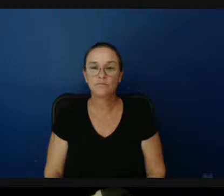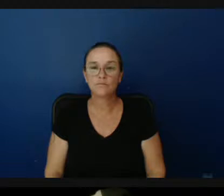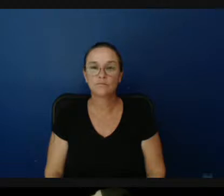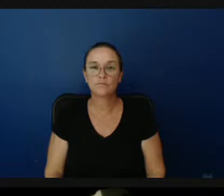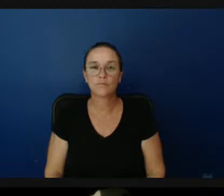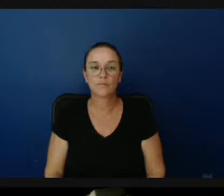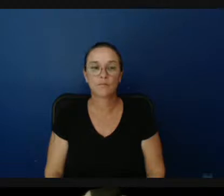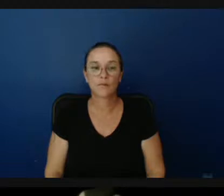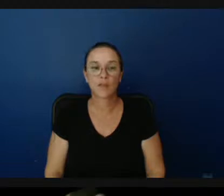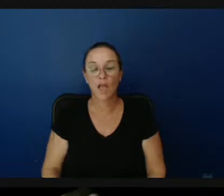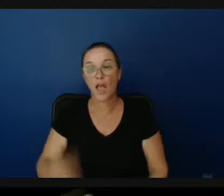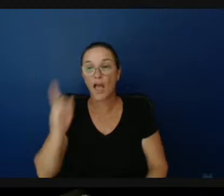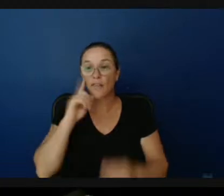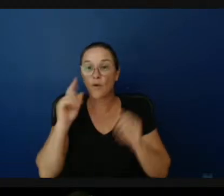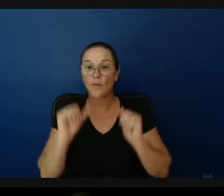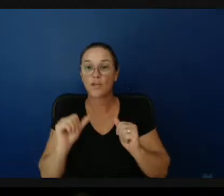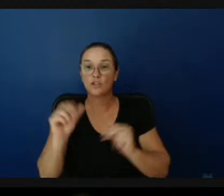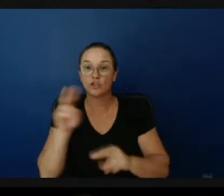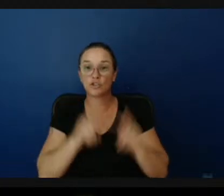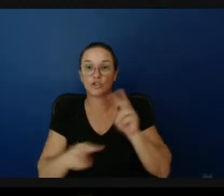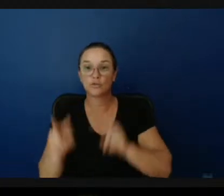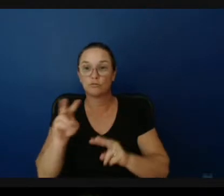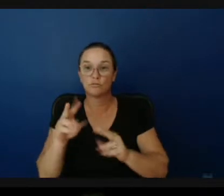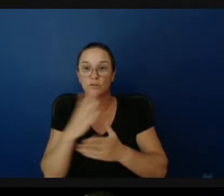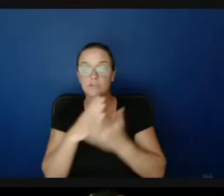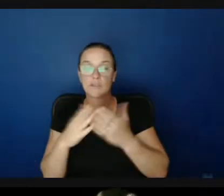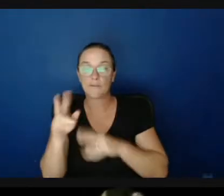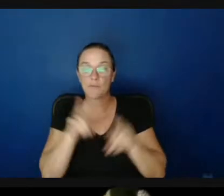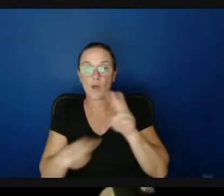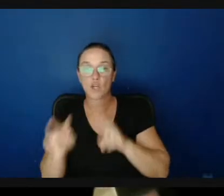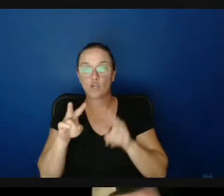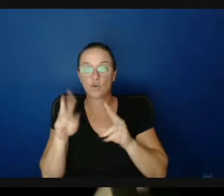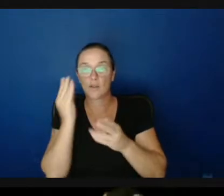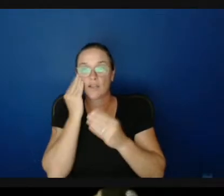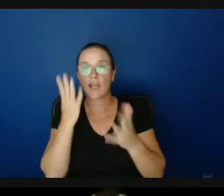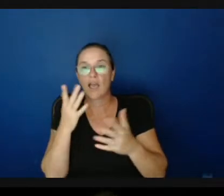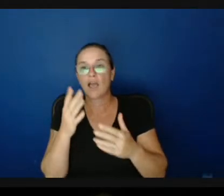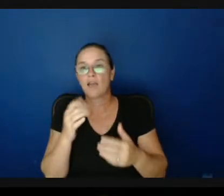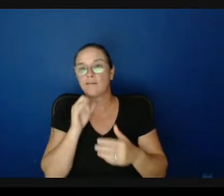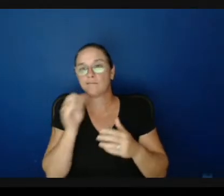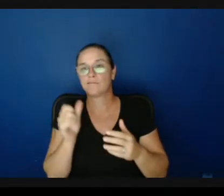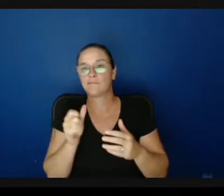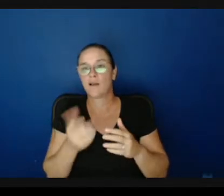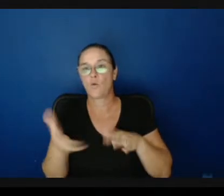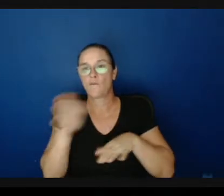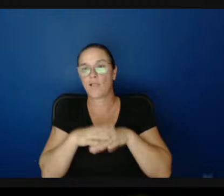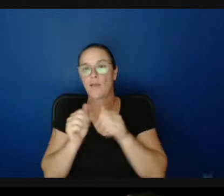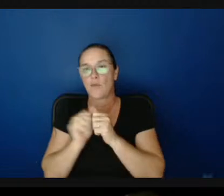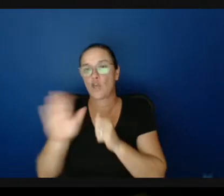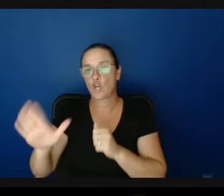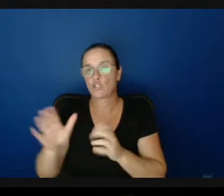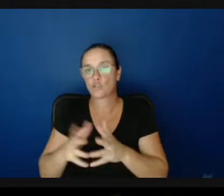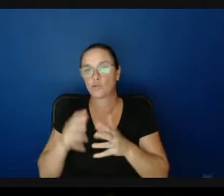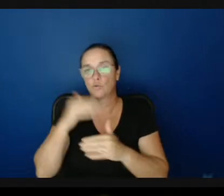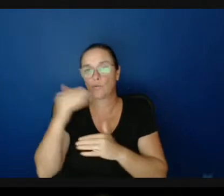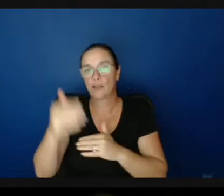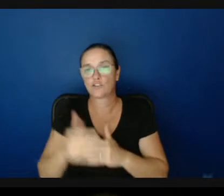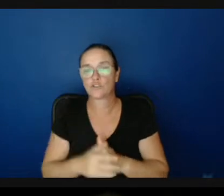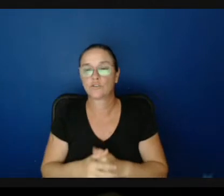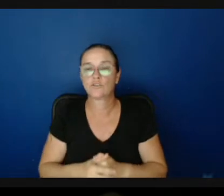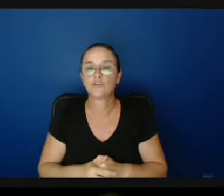do is just run through some of the other monitoring data that Katie has not mentioned. I'll try not to duplicate too much, and we'll leave some to examine next week as